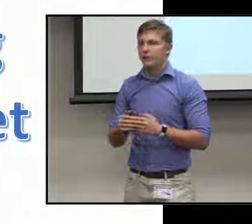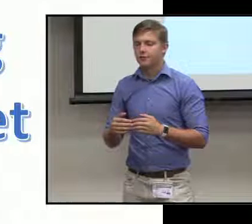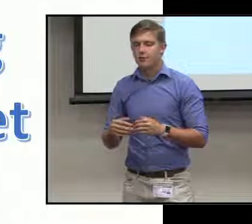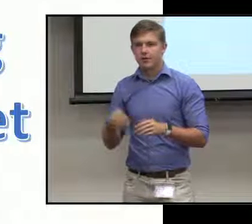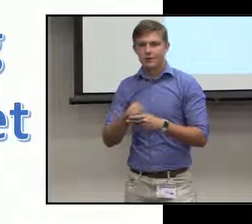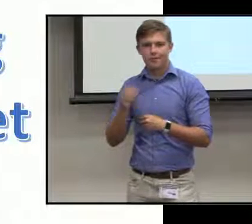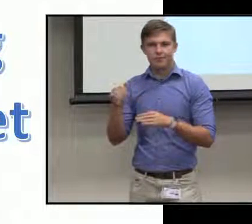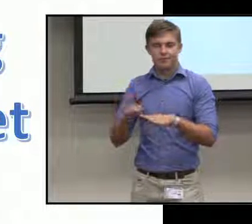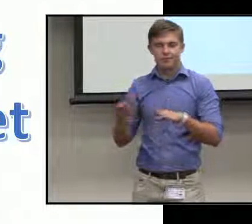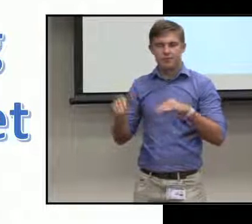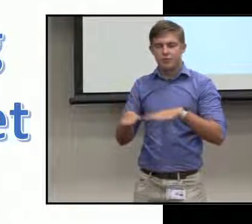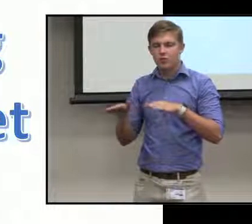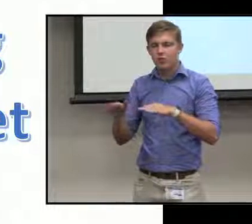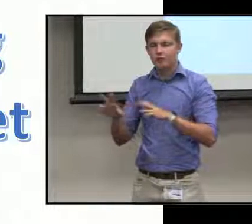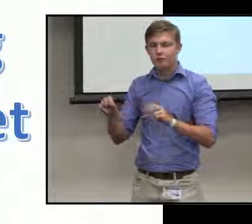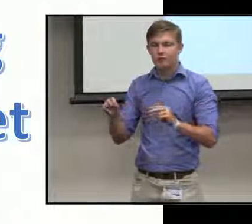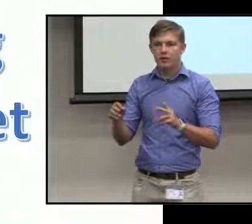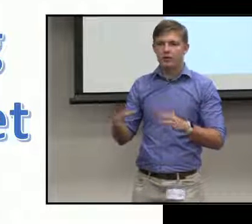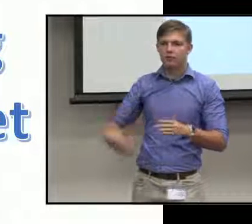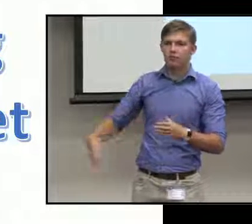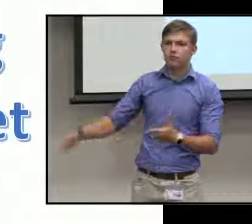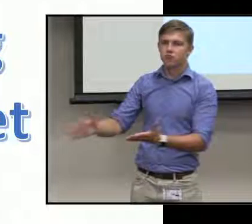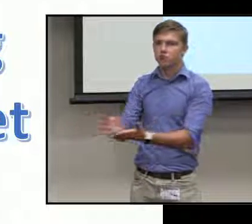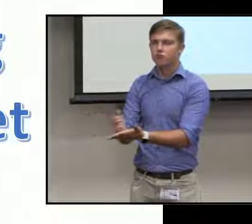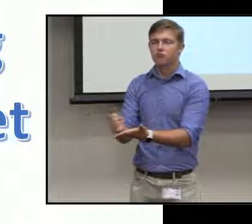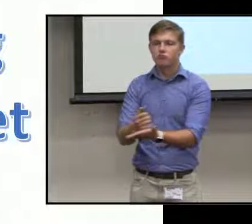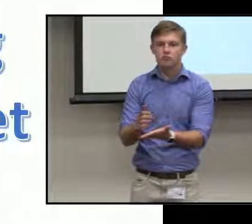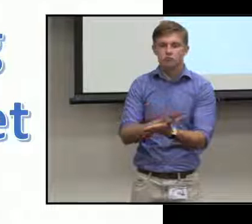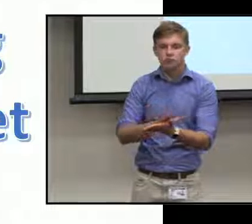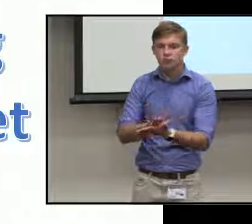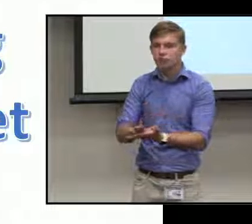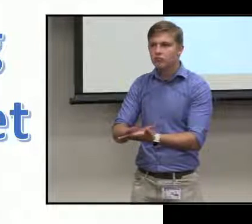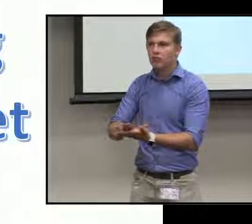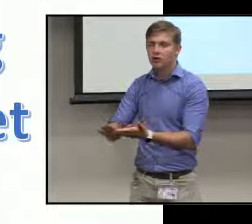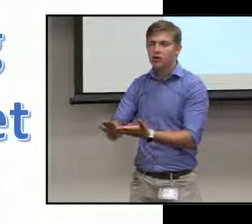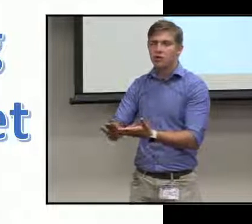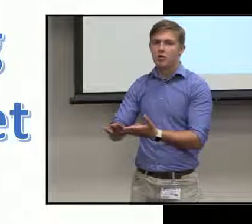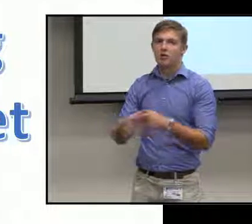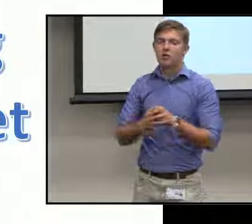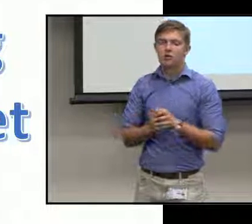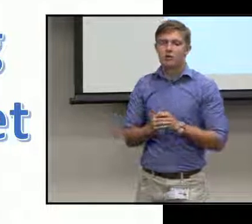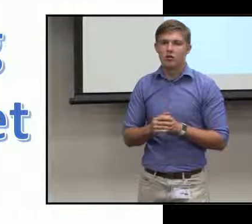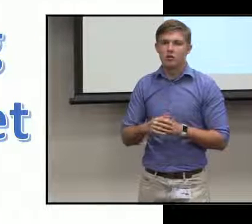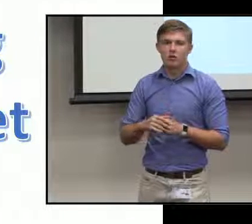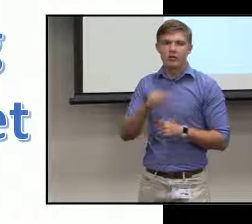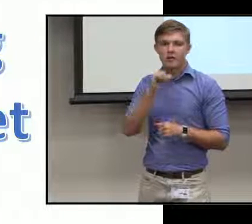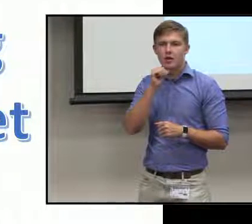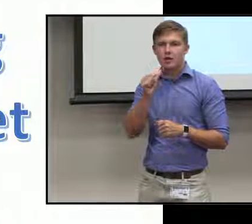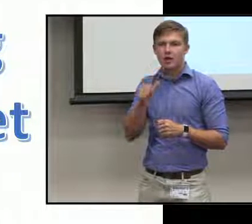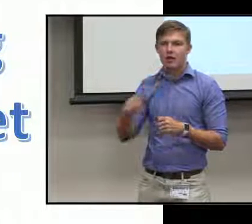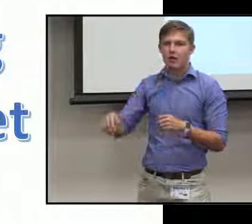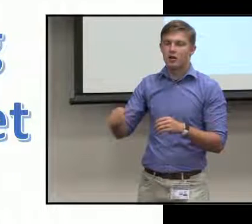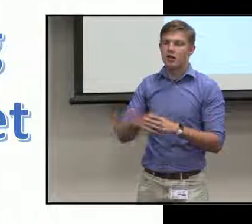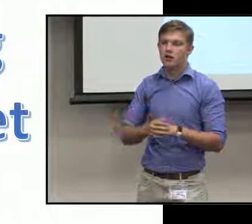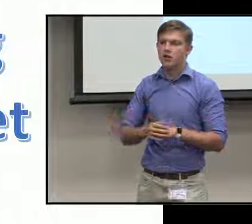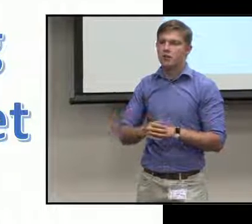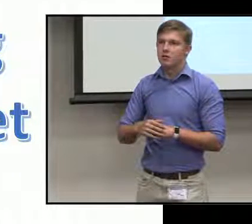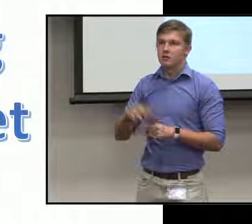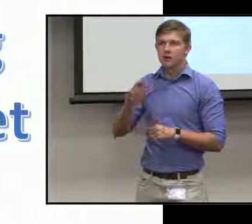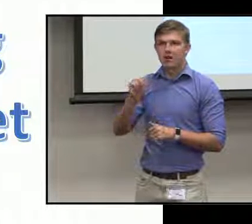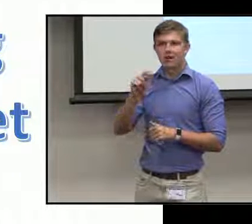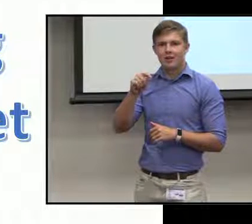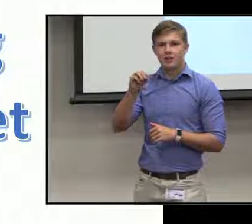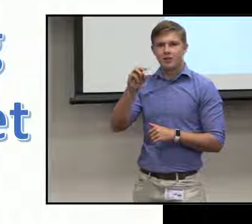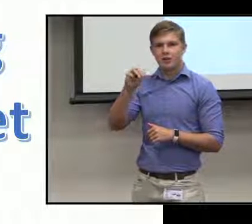time, is anti-nuclear. You know, they don't want bombs blowing up in their backyard. They look out after